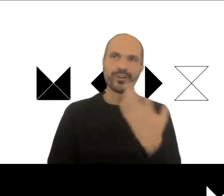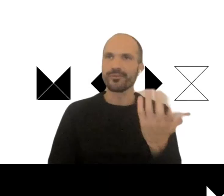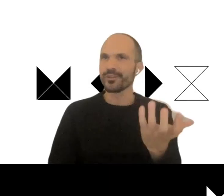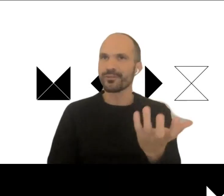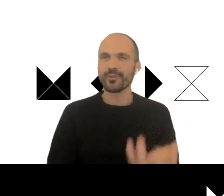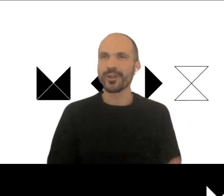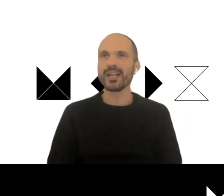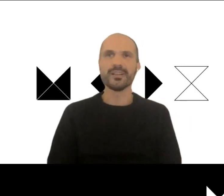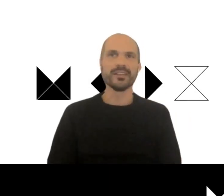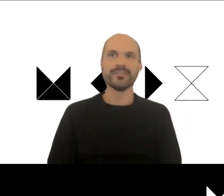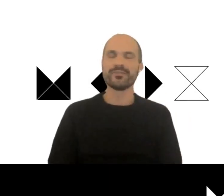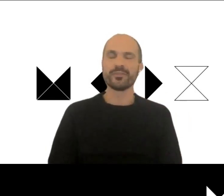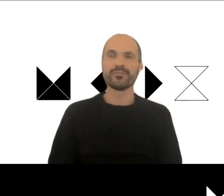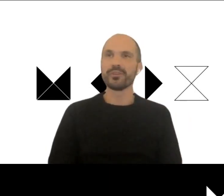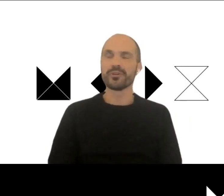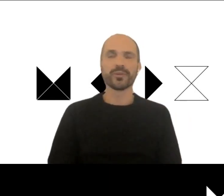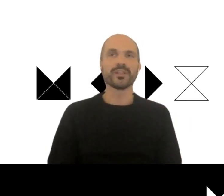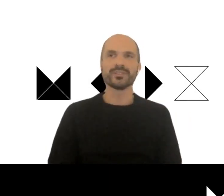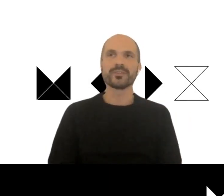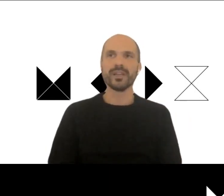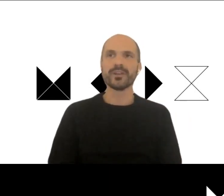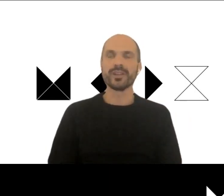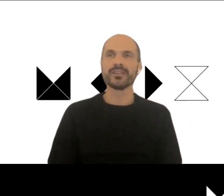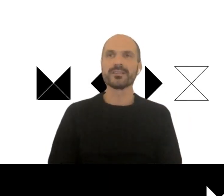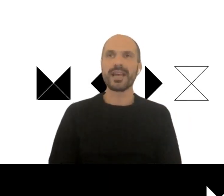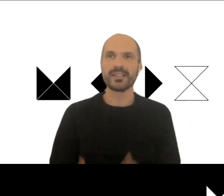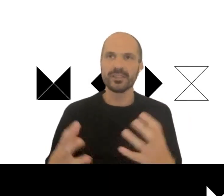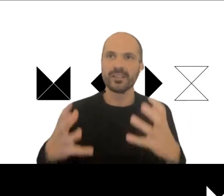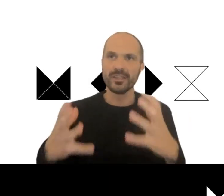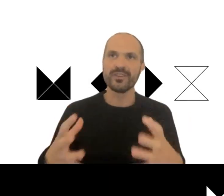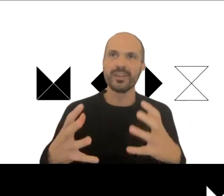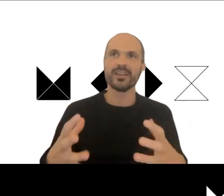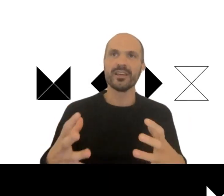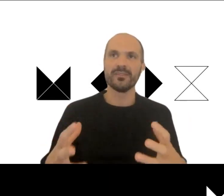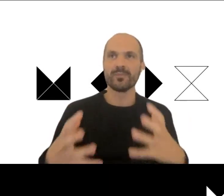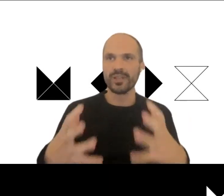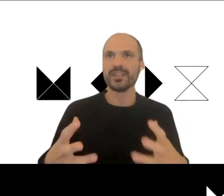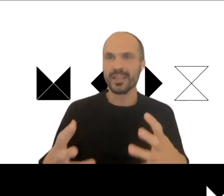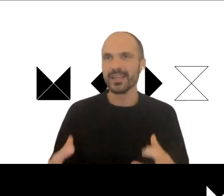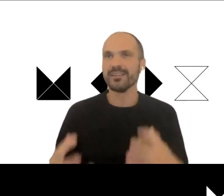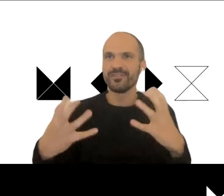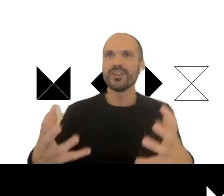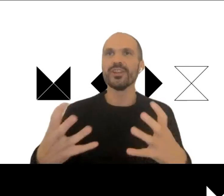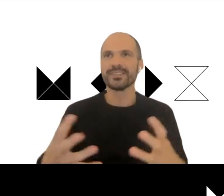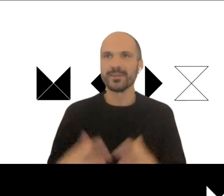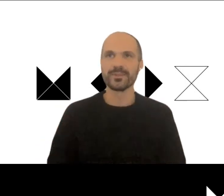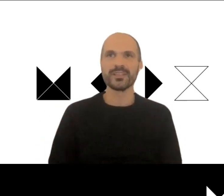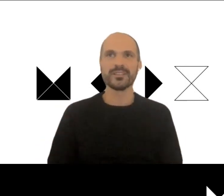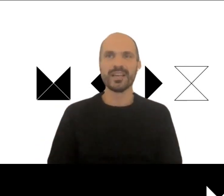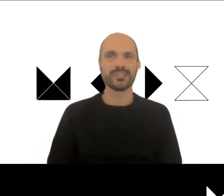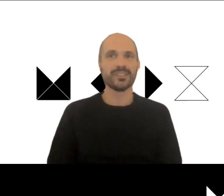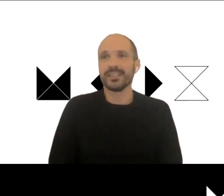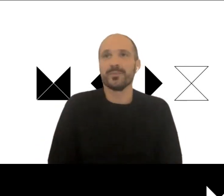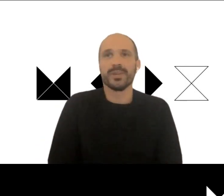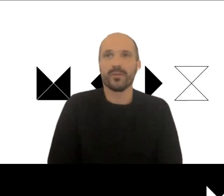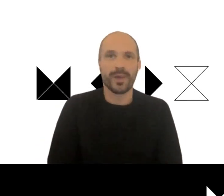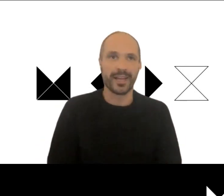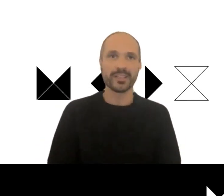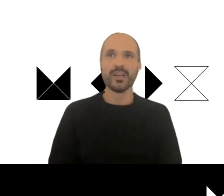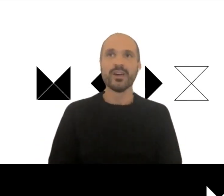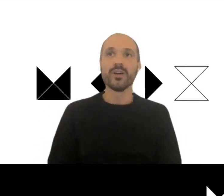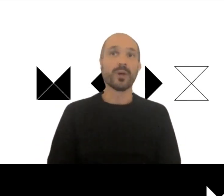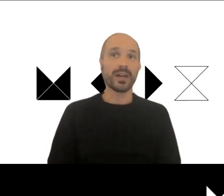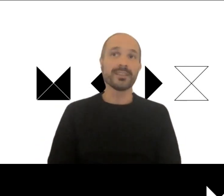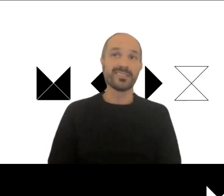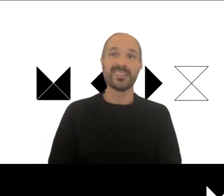with virtual reality and photorealistic renderings, actually living and breathing and feeling something actually has a big